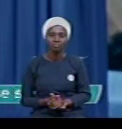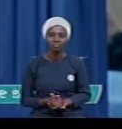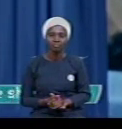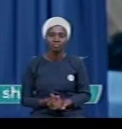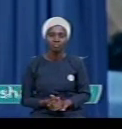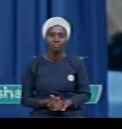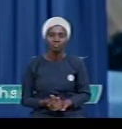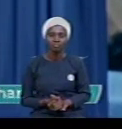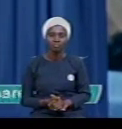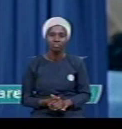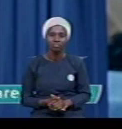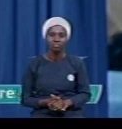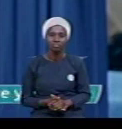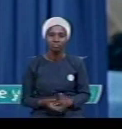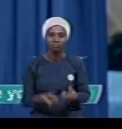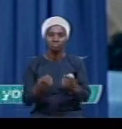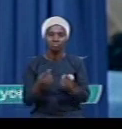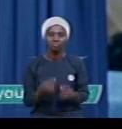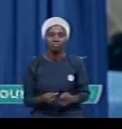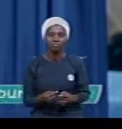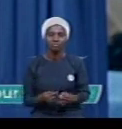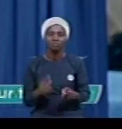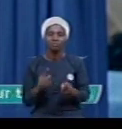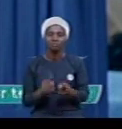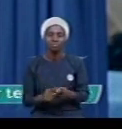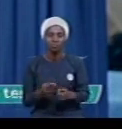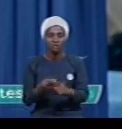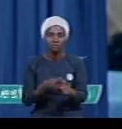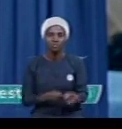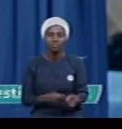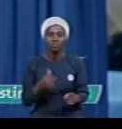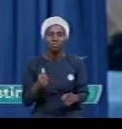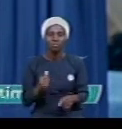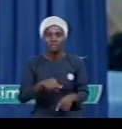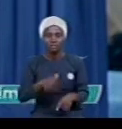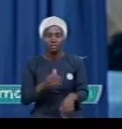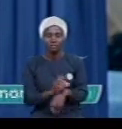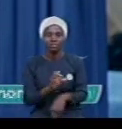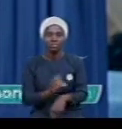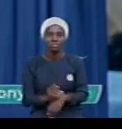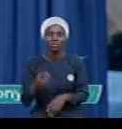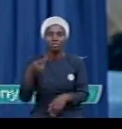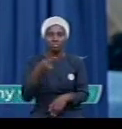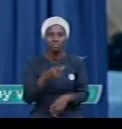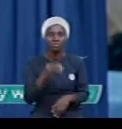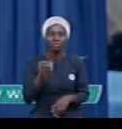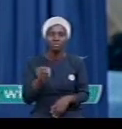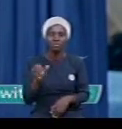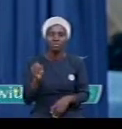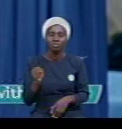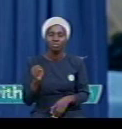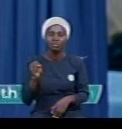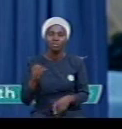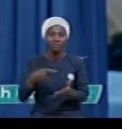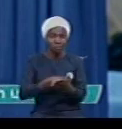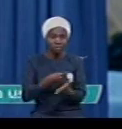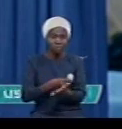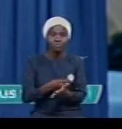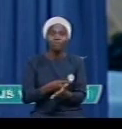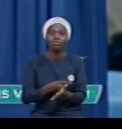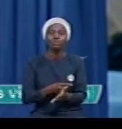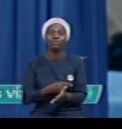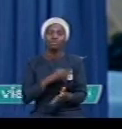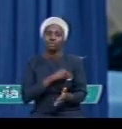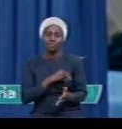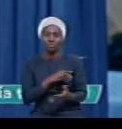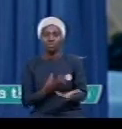ni olu ile ise iya ijo wa wa. Mo dupe lowo Olorun alaye fun to se ninu aye mi lojo ana. Lati akoko ta ti